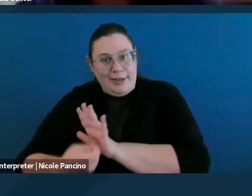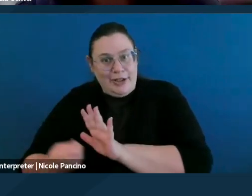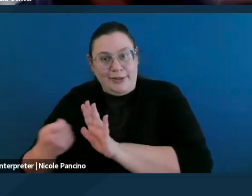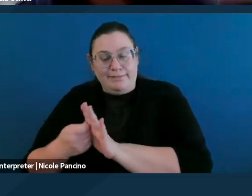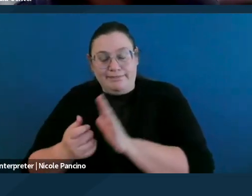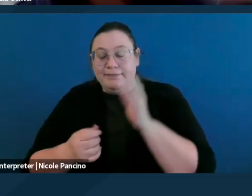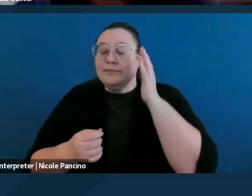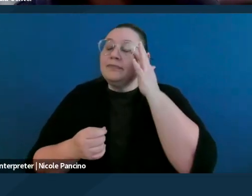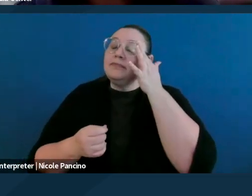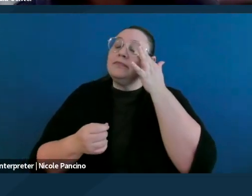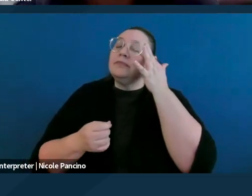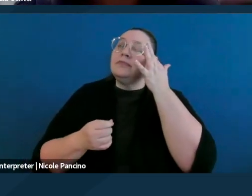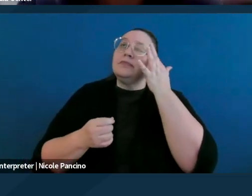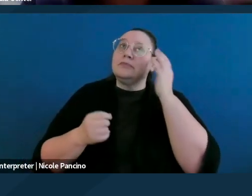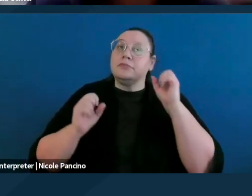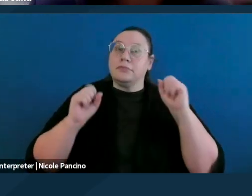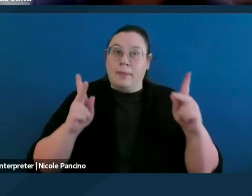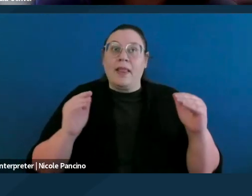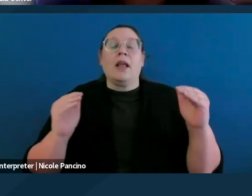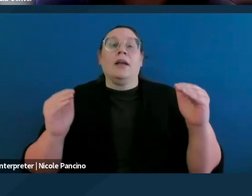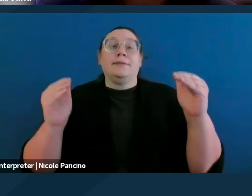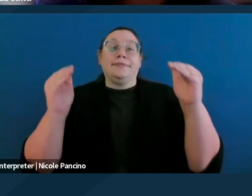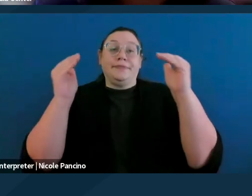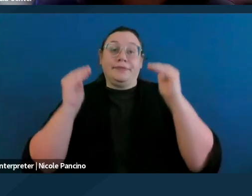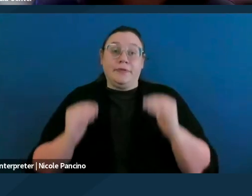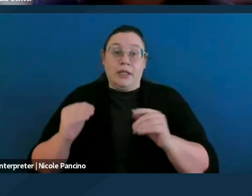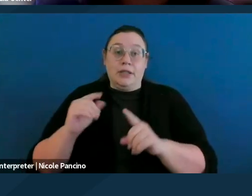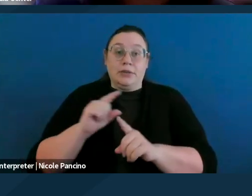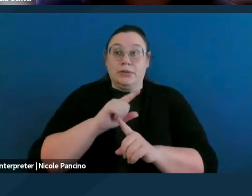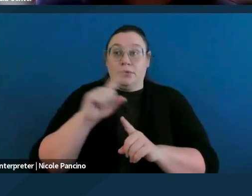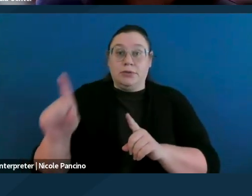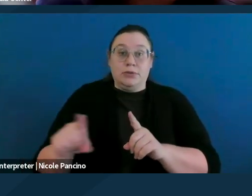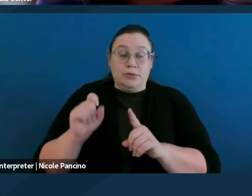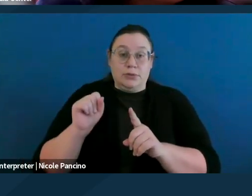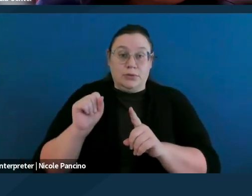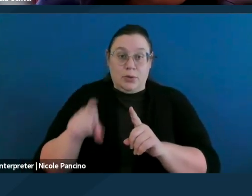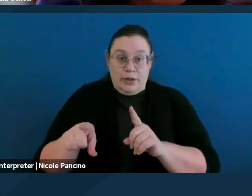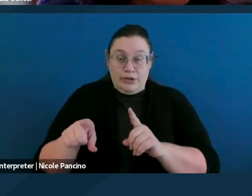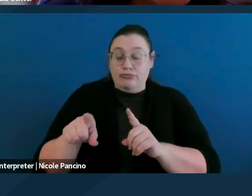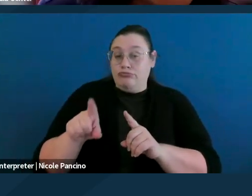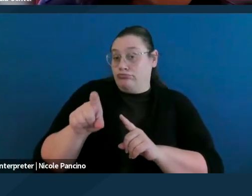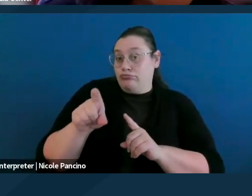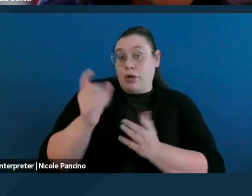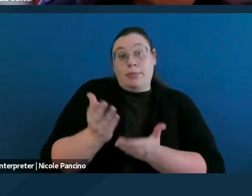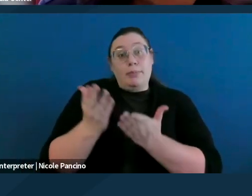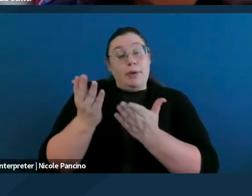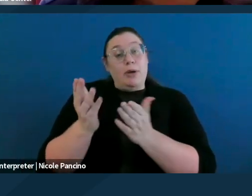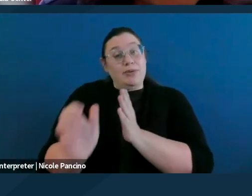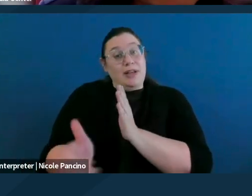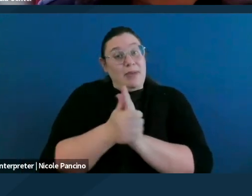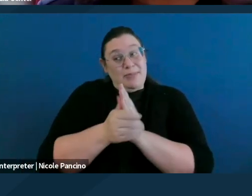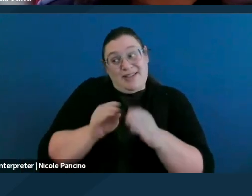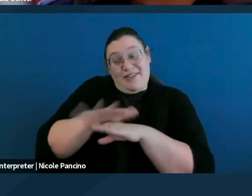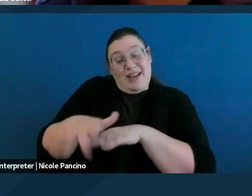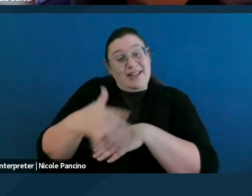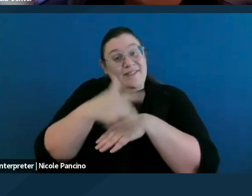Um, okay, our next question is, will the proposed amendments affect the availability